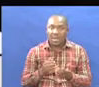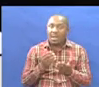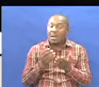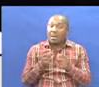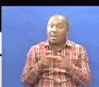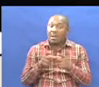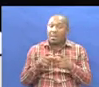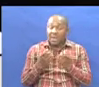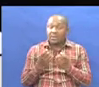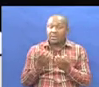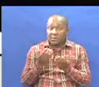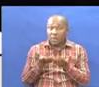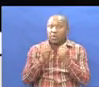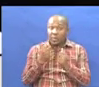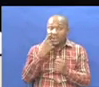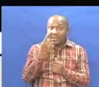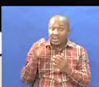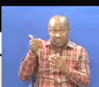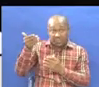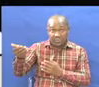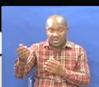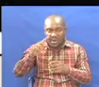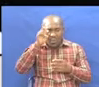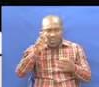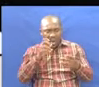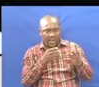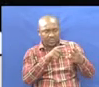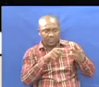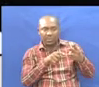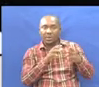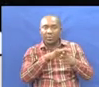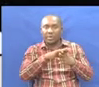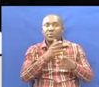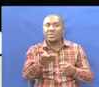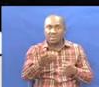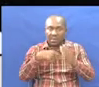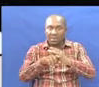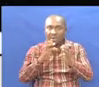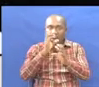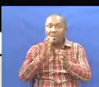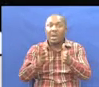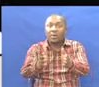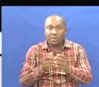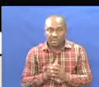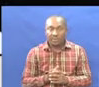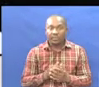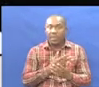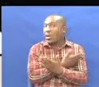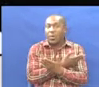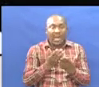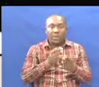why. Because this method does not involve heat in the laboratory. We are